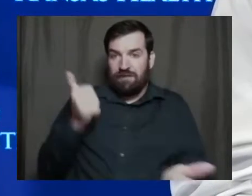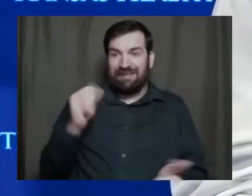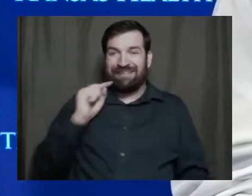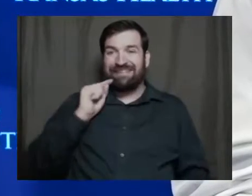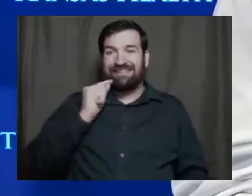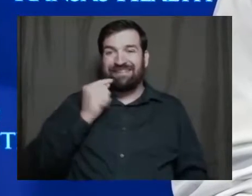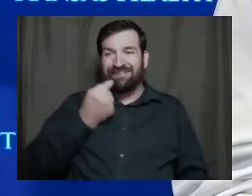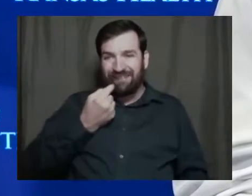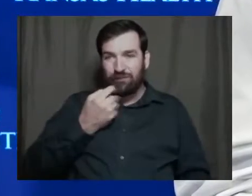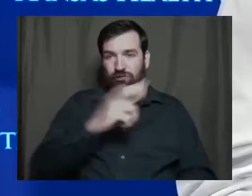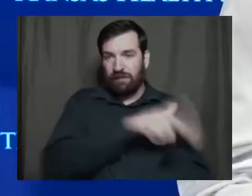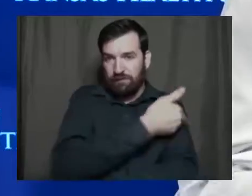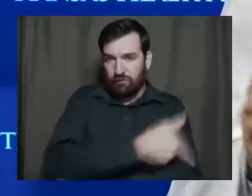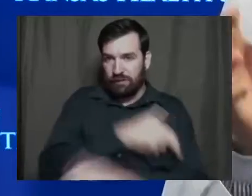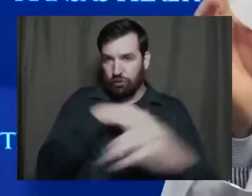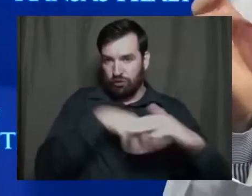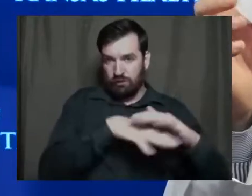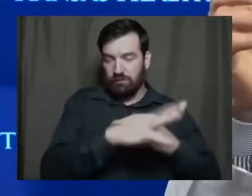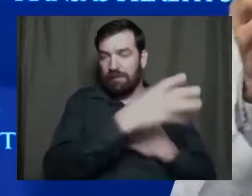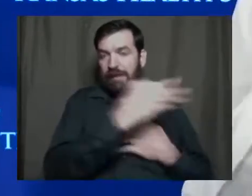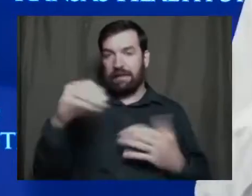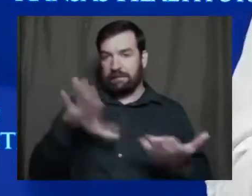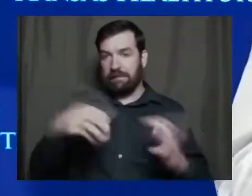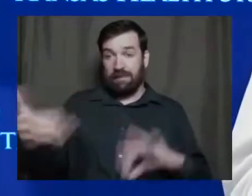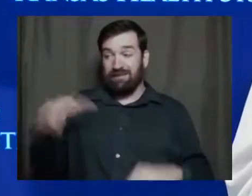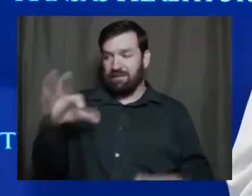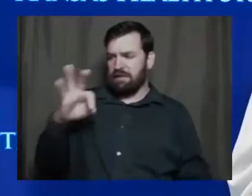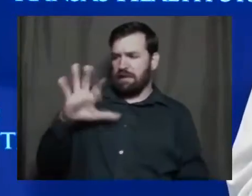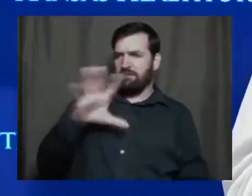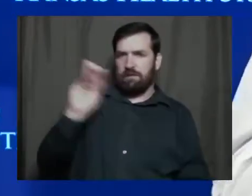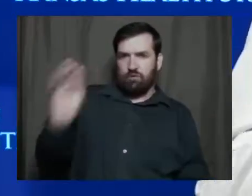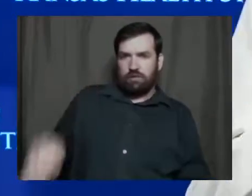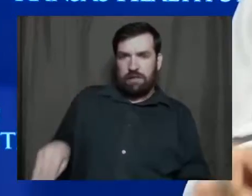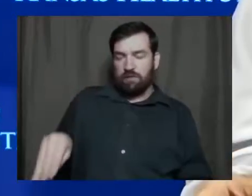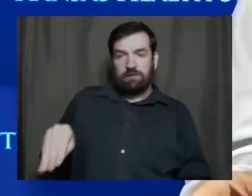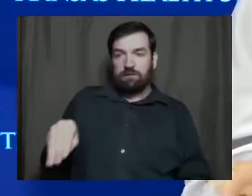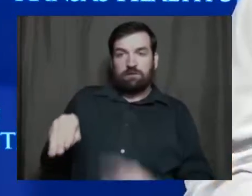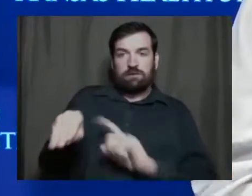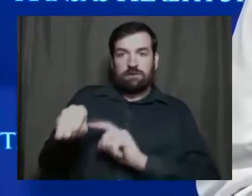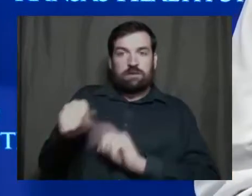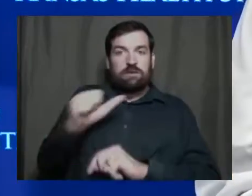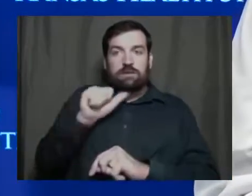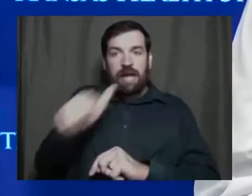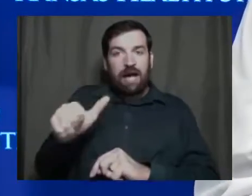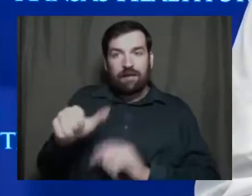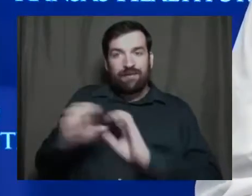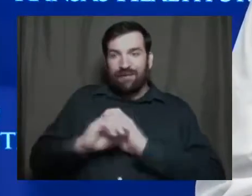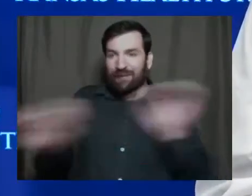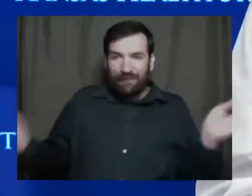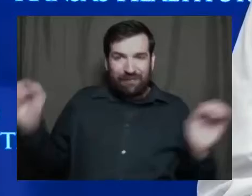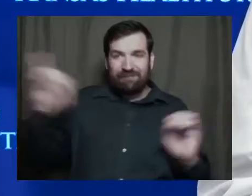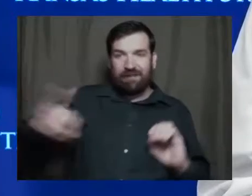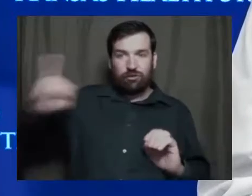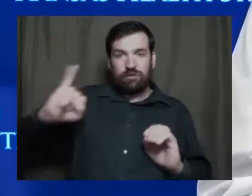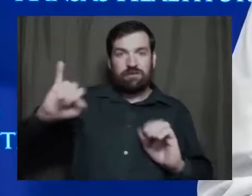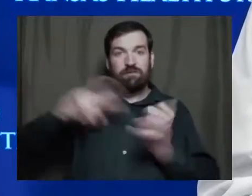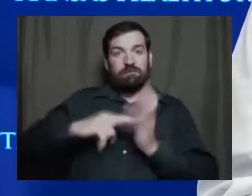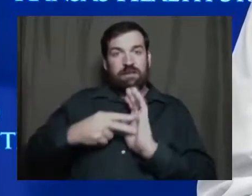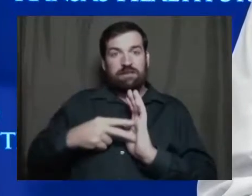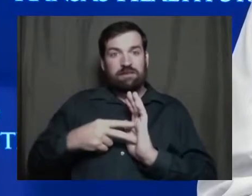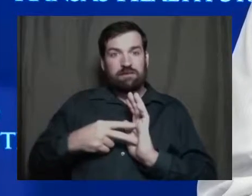death. That's always been the 95% thing. Is not that you won't get infected, is that you won't have to be